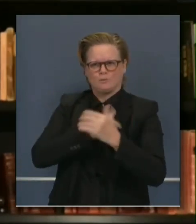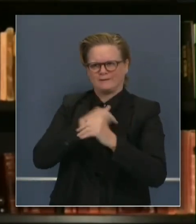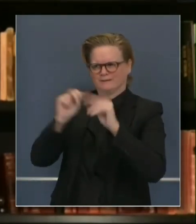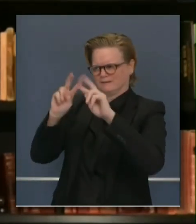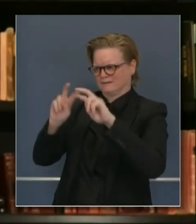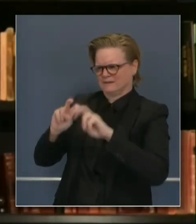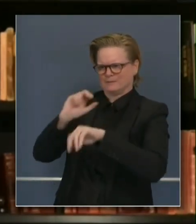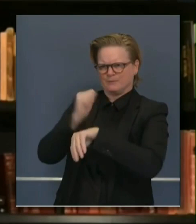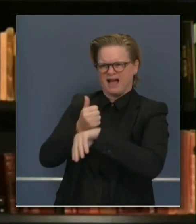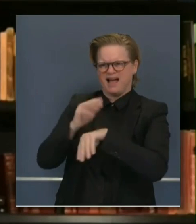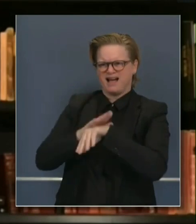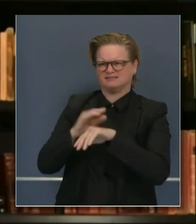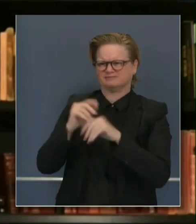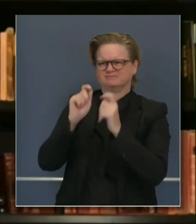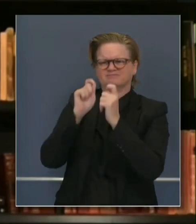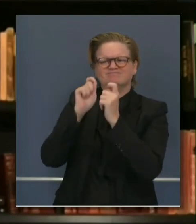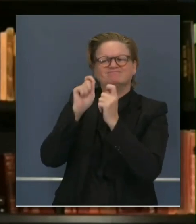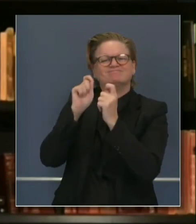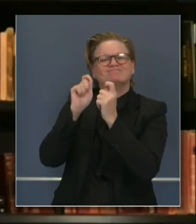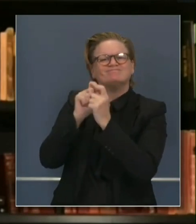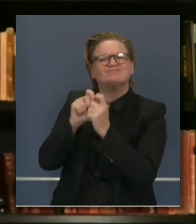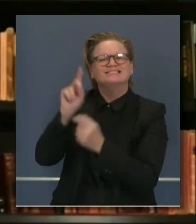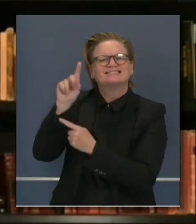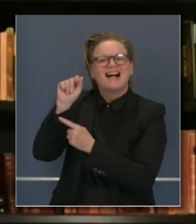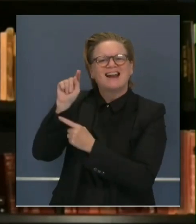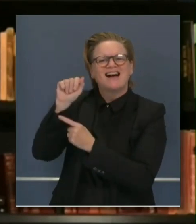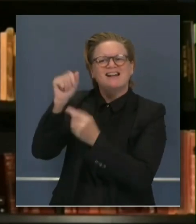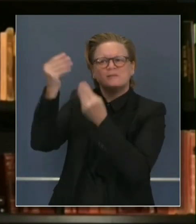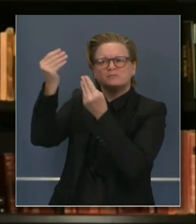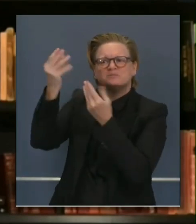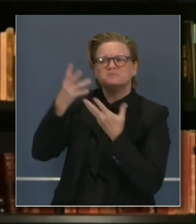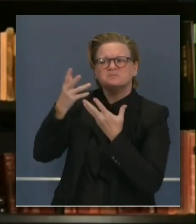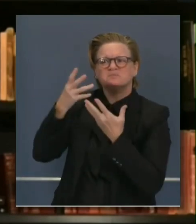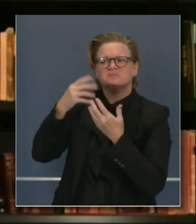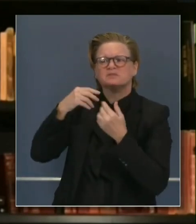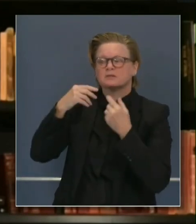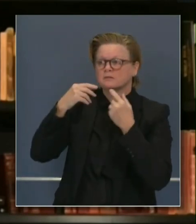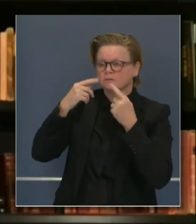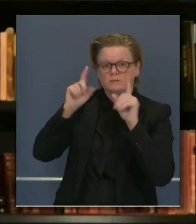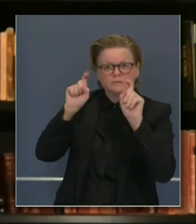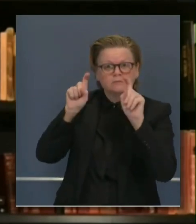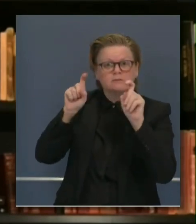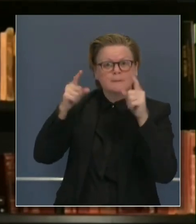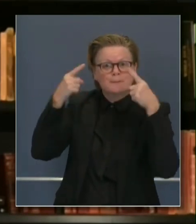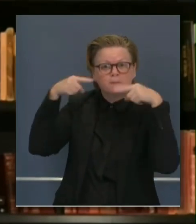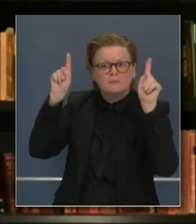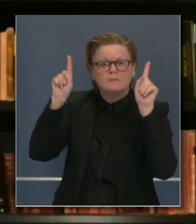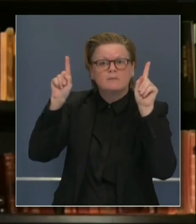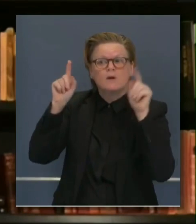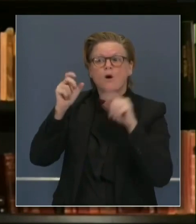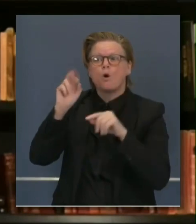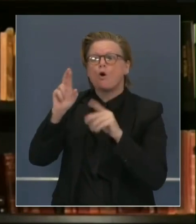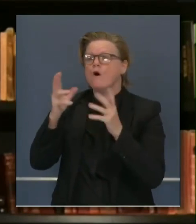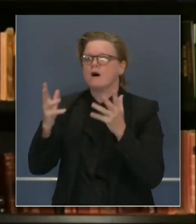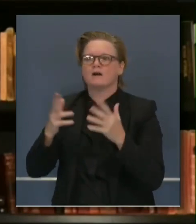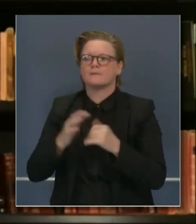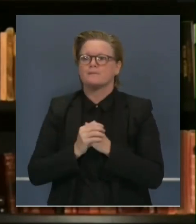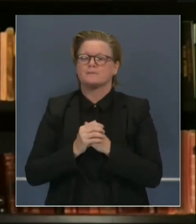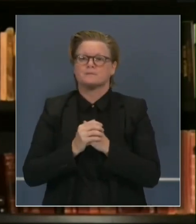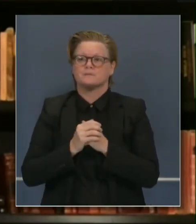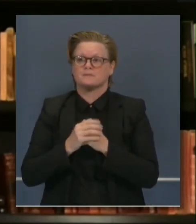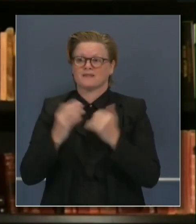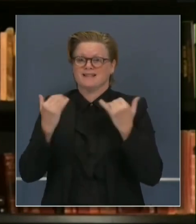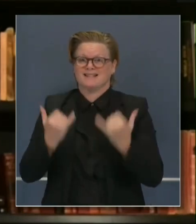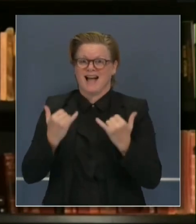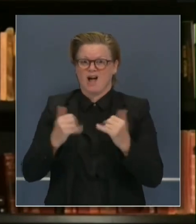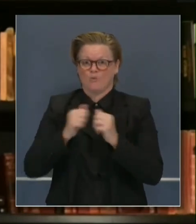upon any specific data, the efficacy? Obviously, we're moving with this announcement today because we recognize we need to